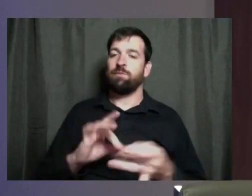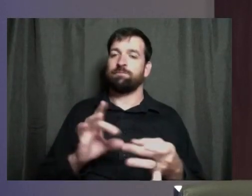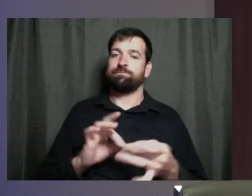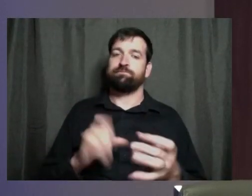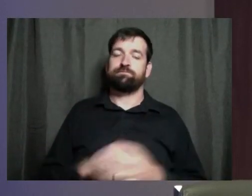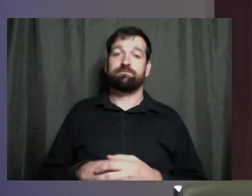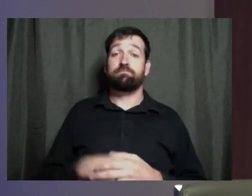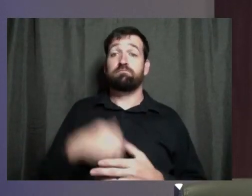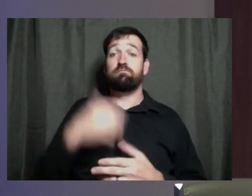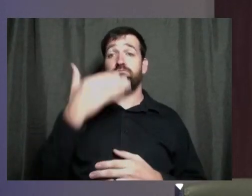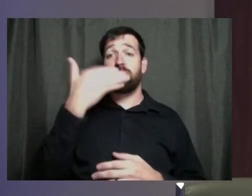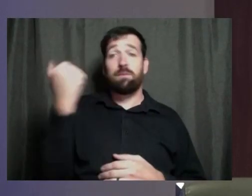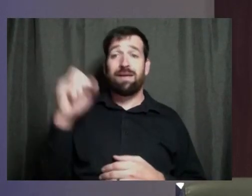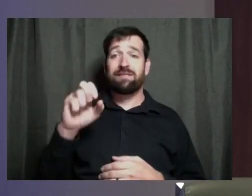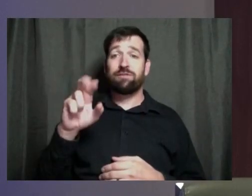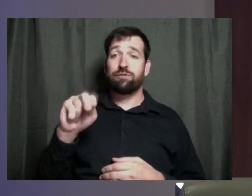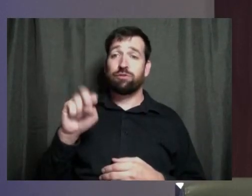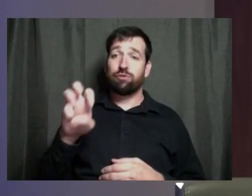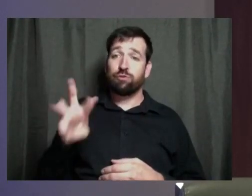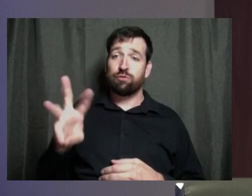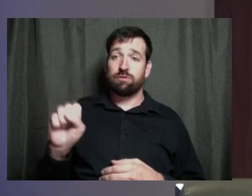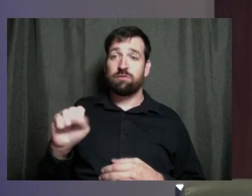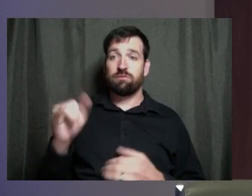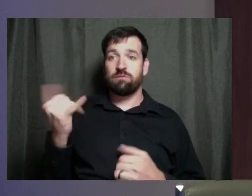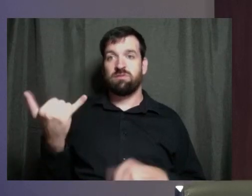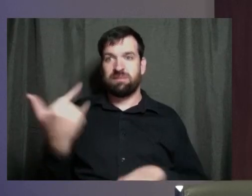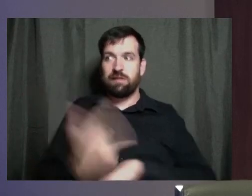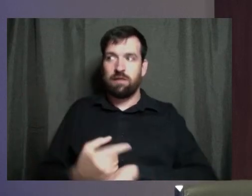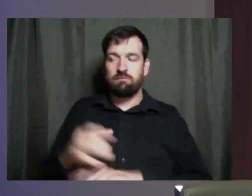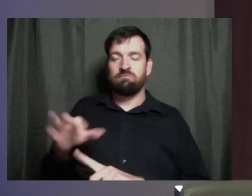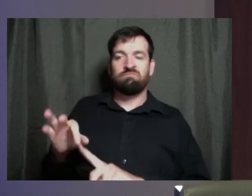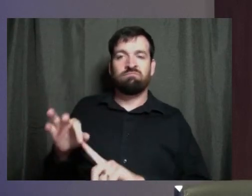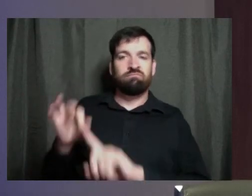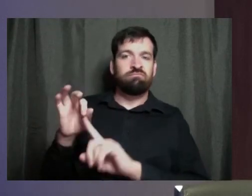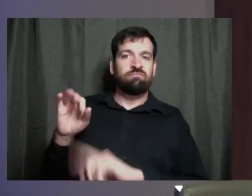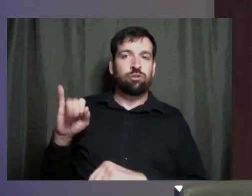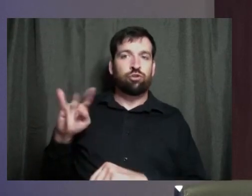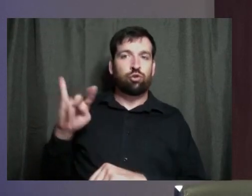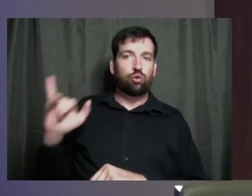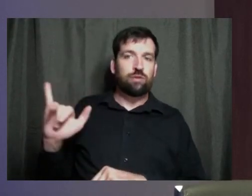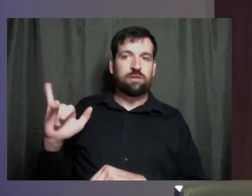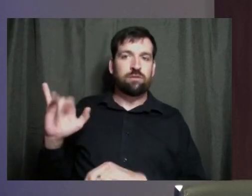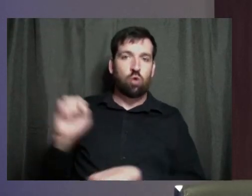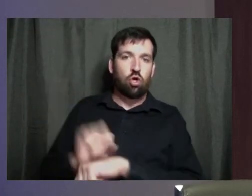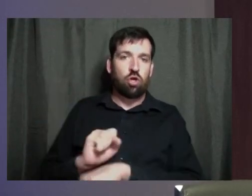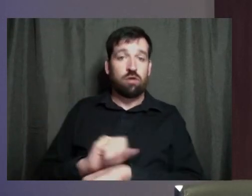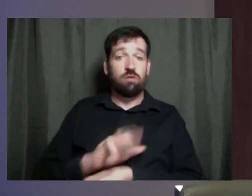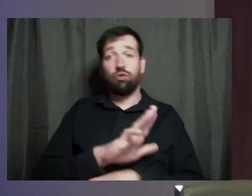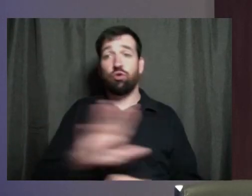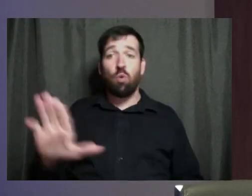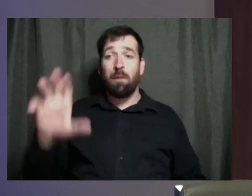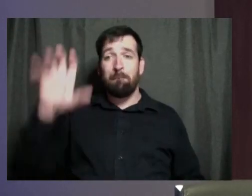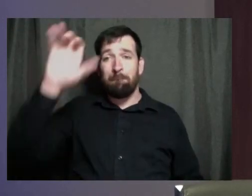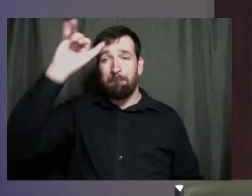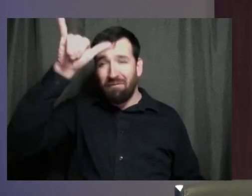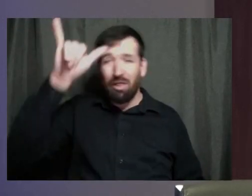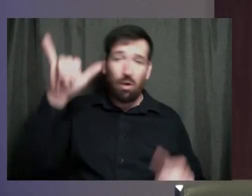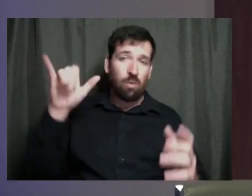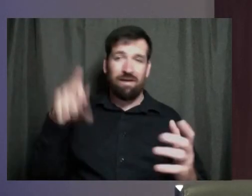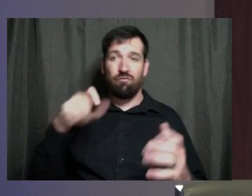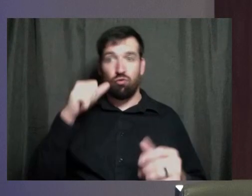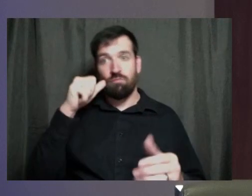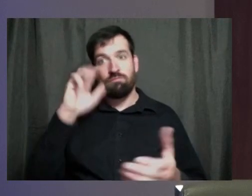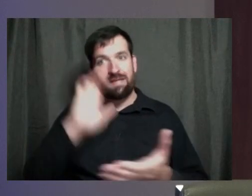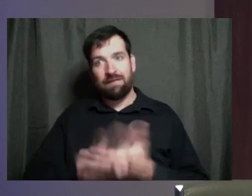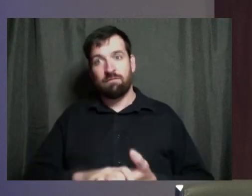we've had today, outside of Judy's great work at Missys, is, and even if you're in Buffalo, you got to believe this right now, that the best news is the